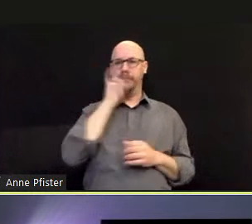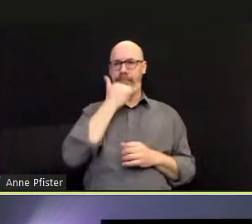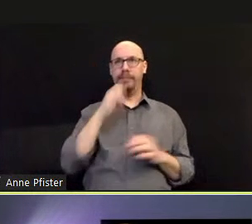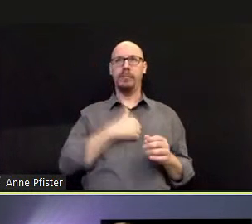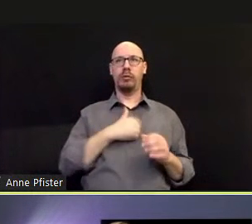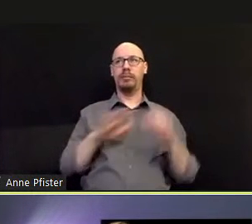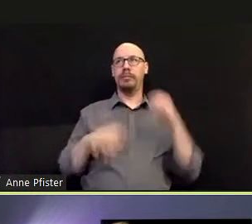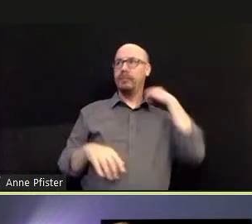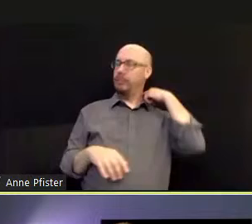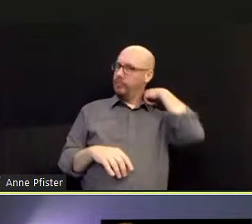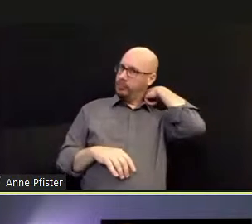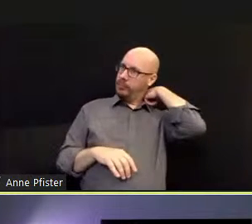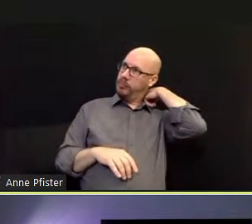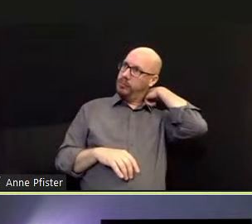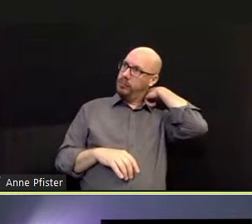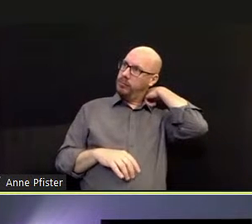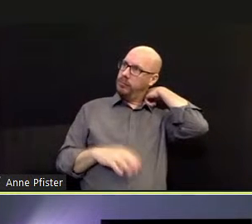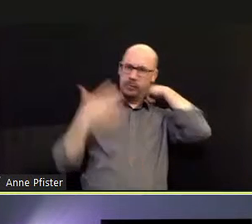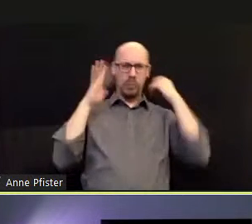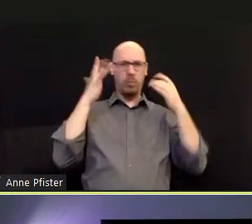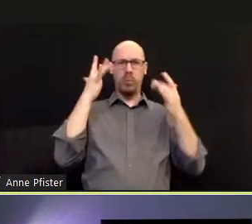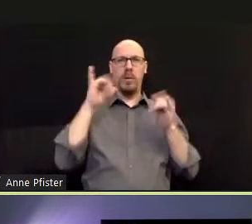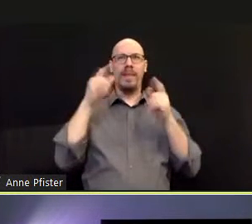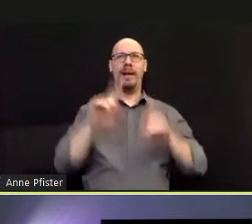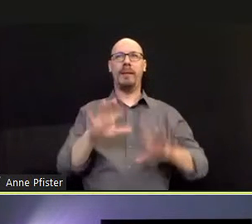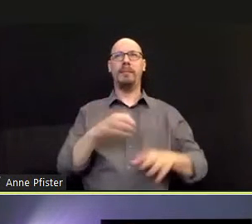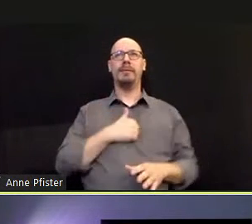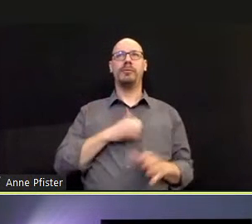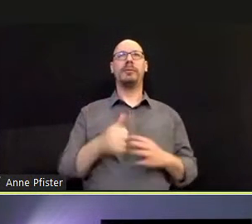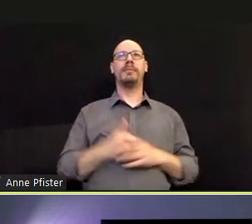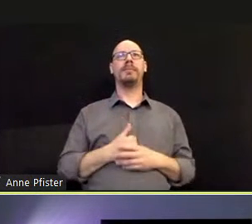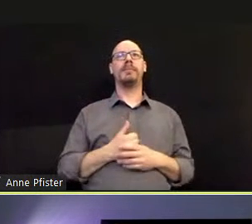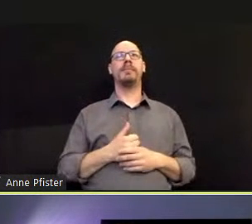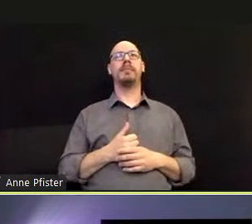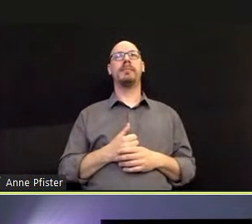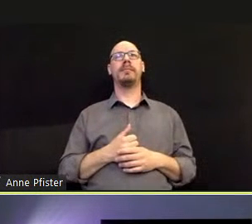Is that it? Okay. I don't know why that's happening.